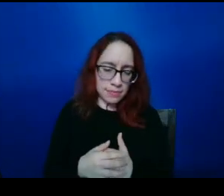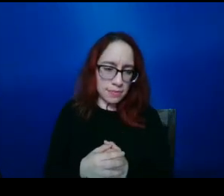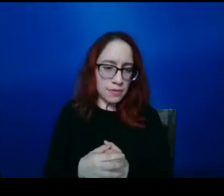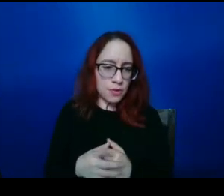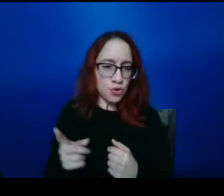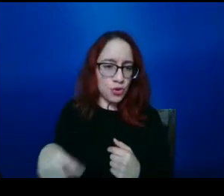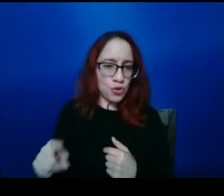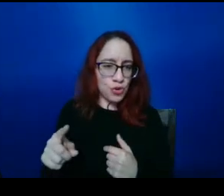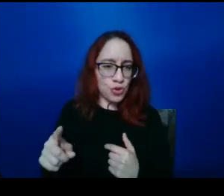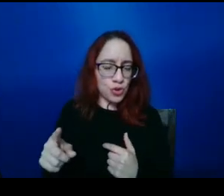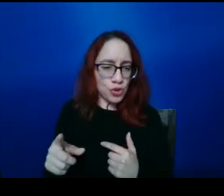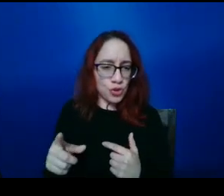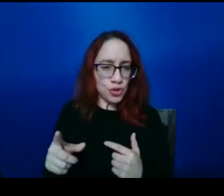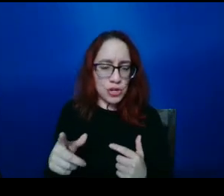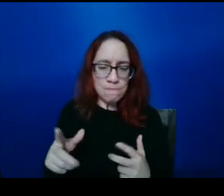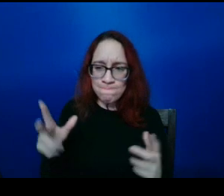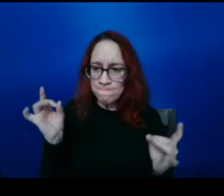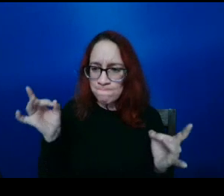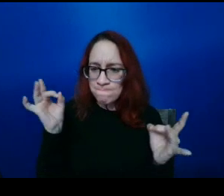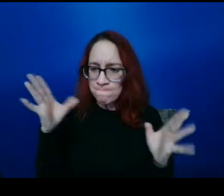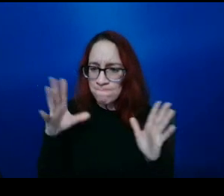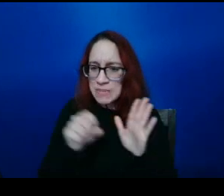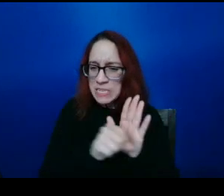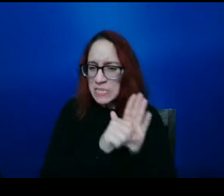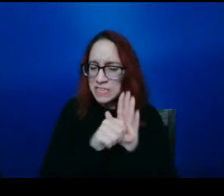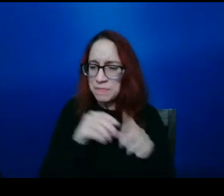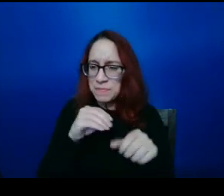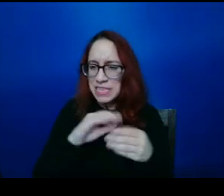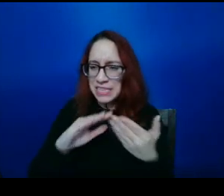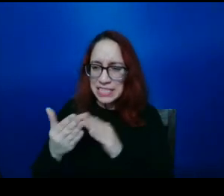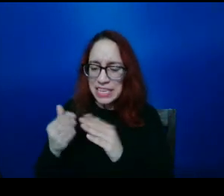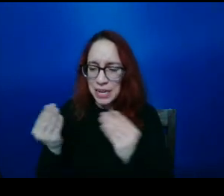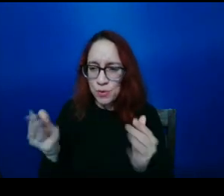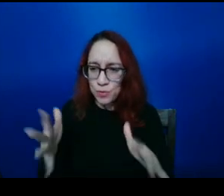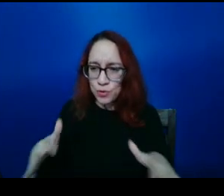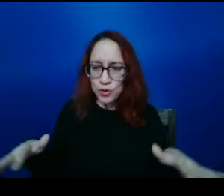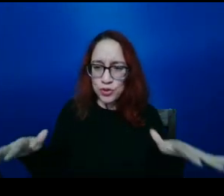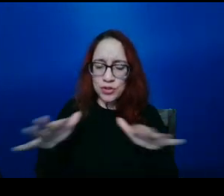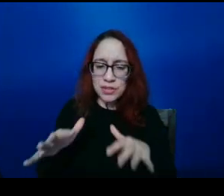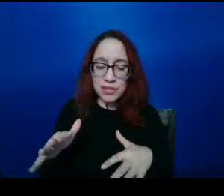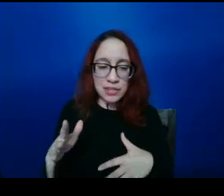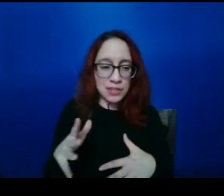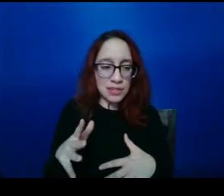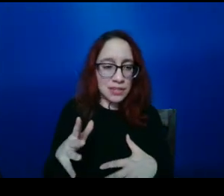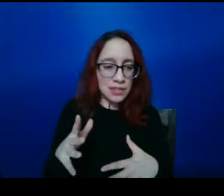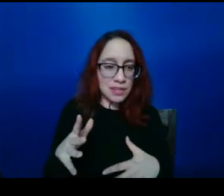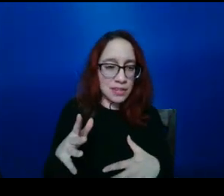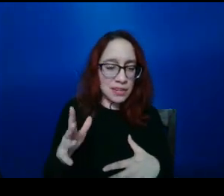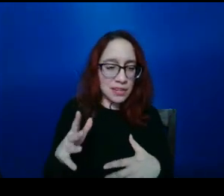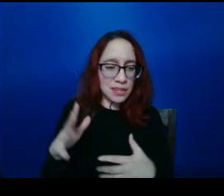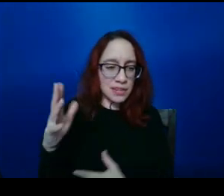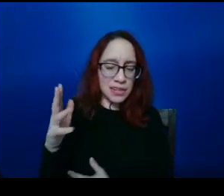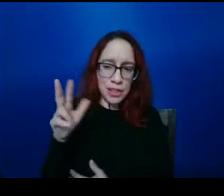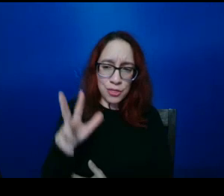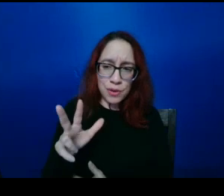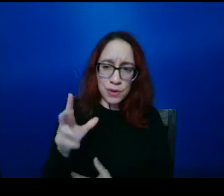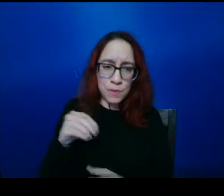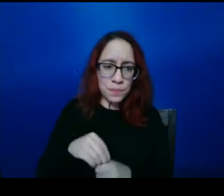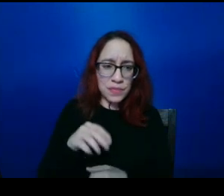You painted perverted symbol on the city property and installed